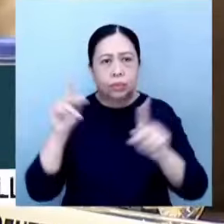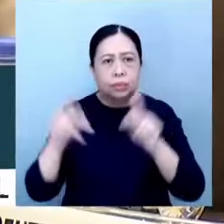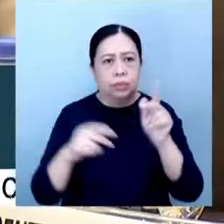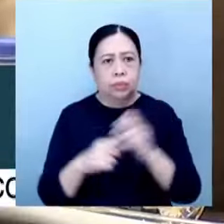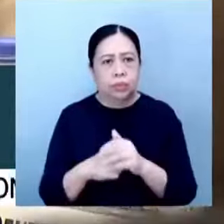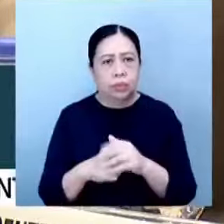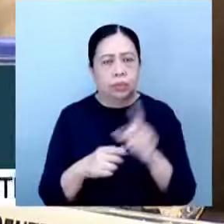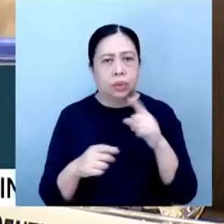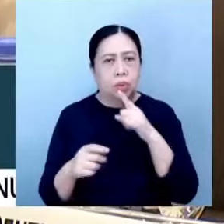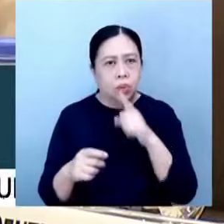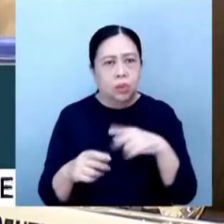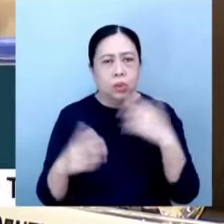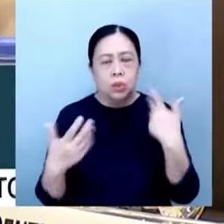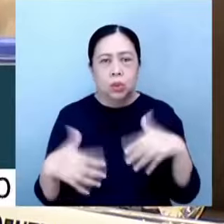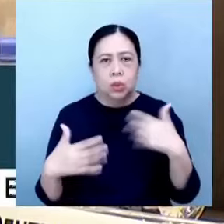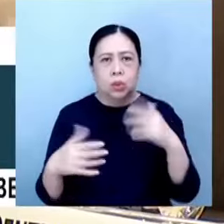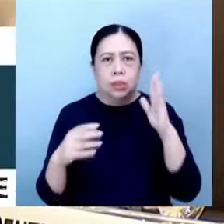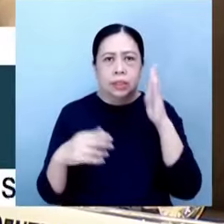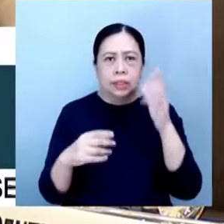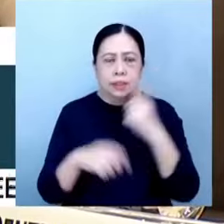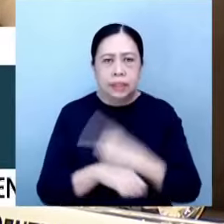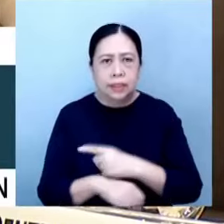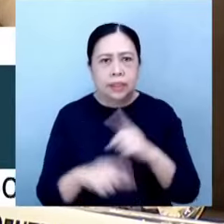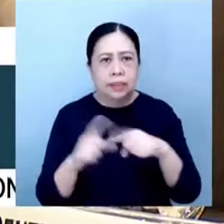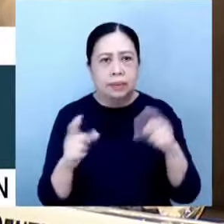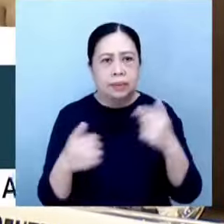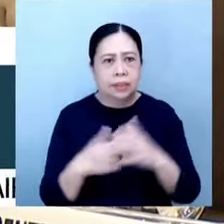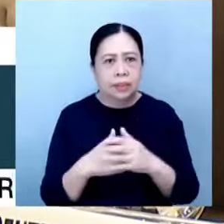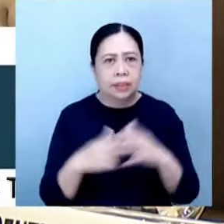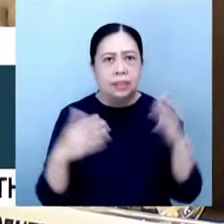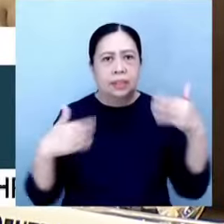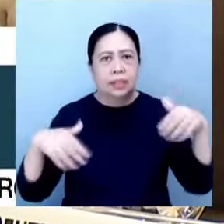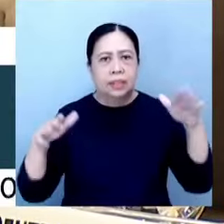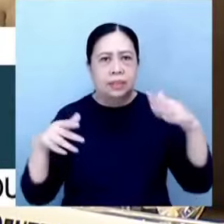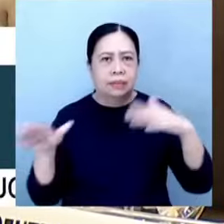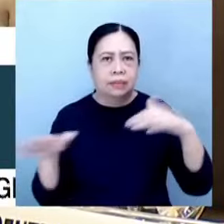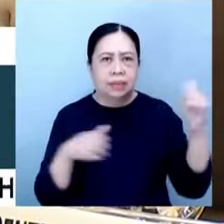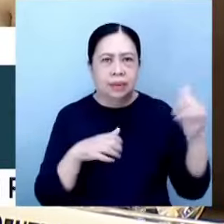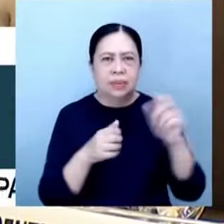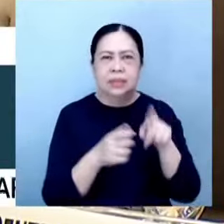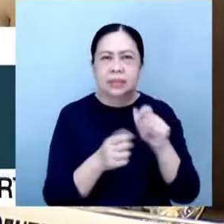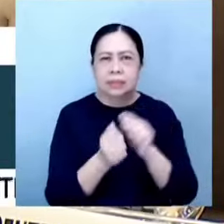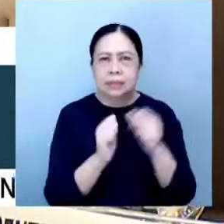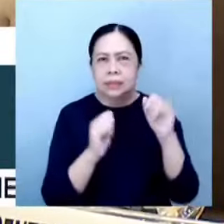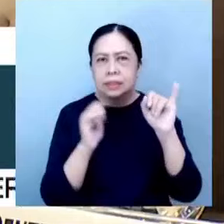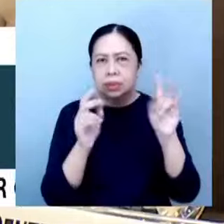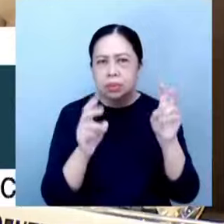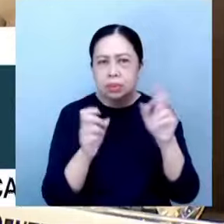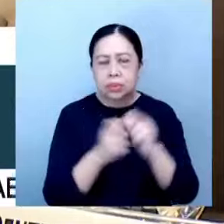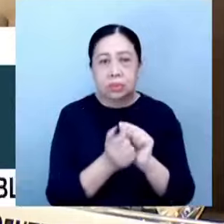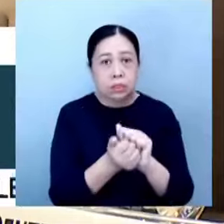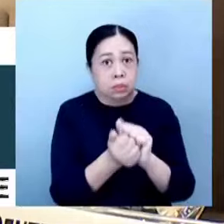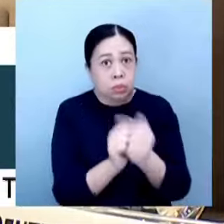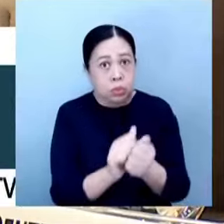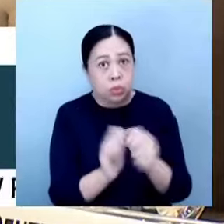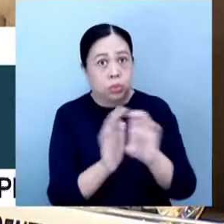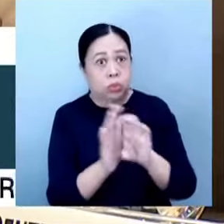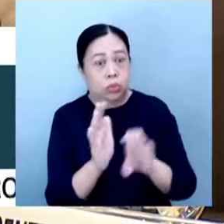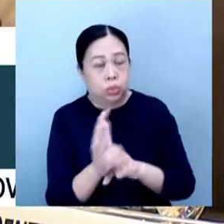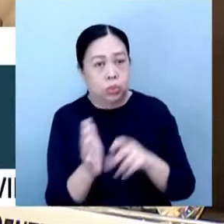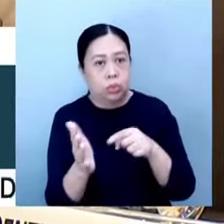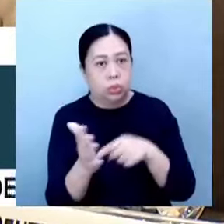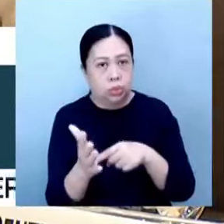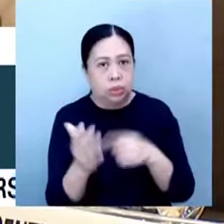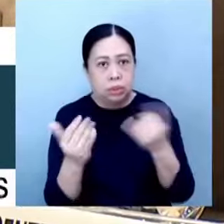will have the day when angels fly away. That amendments to or revision of the Constitution at this